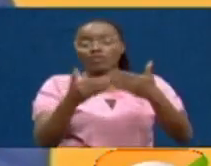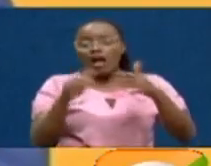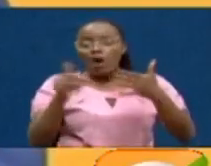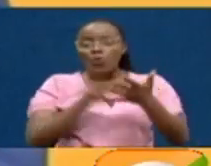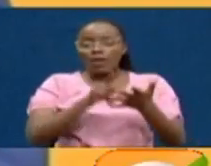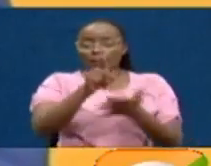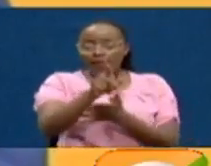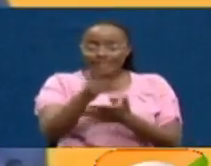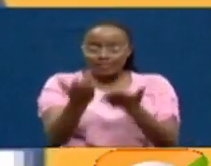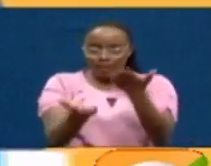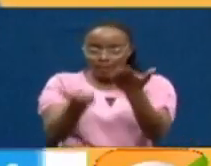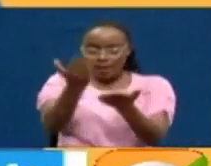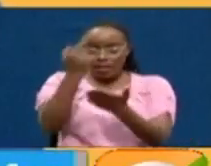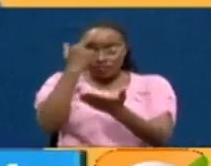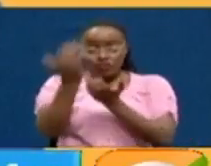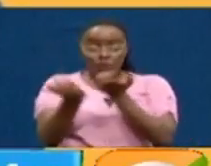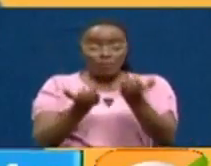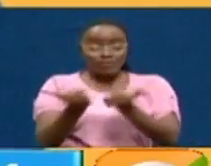balance of trade,